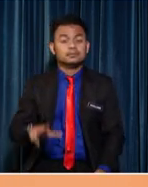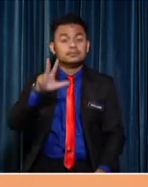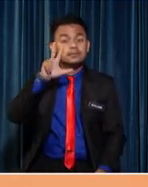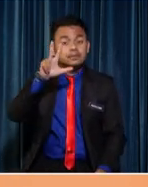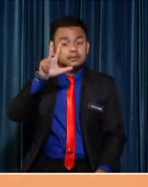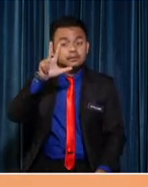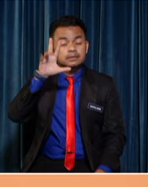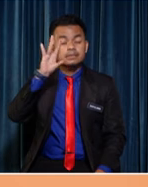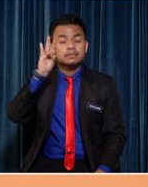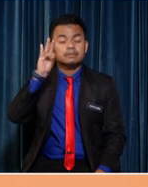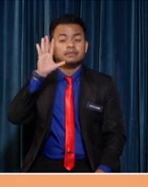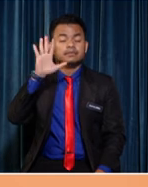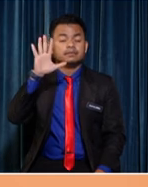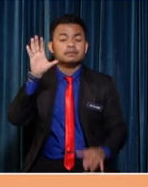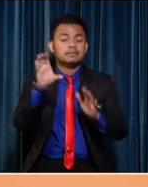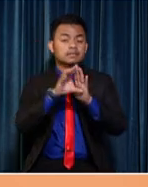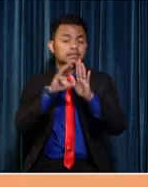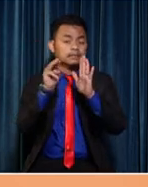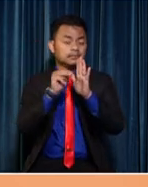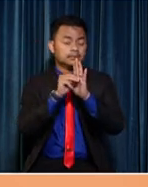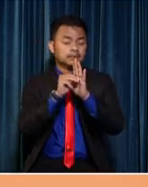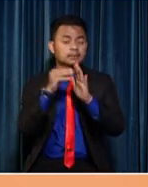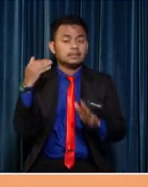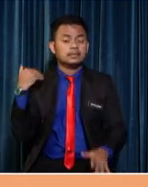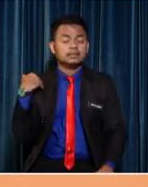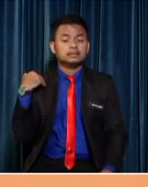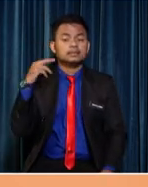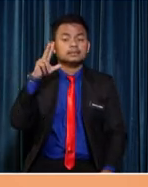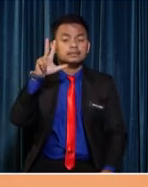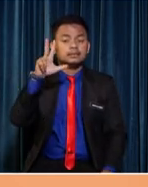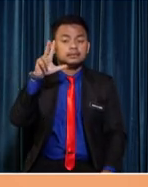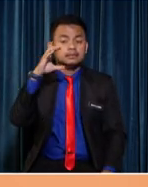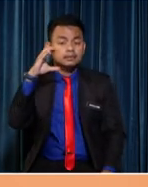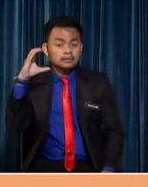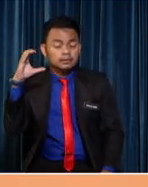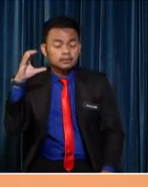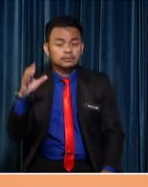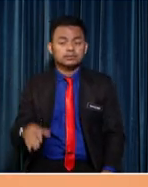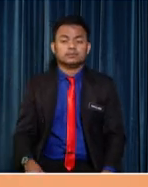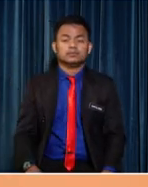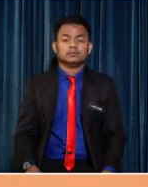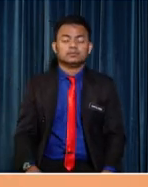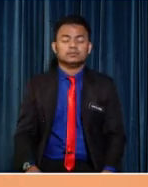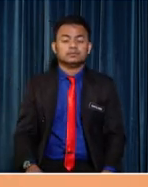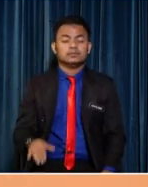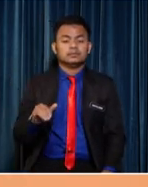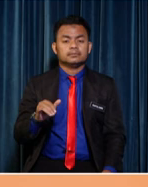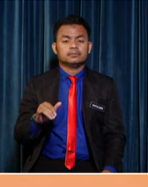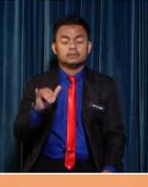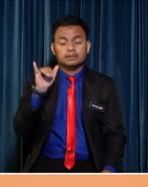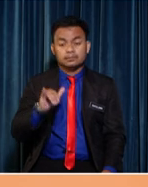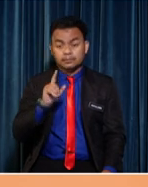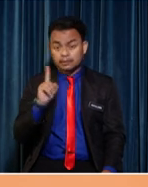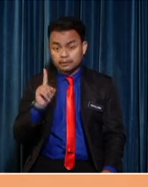375 centimeters has 3 hundredths, which is